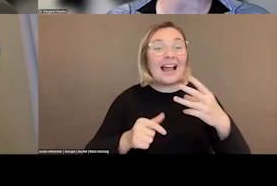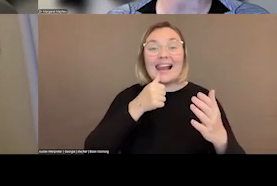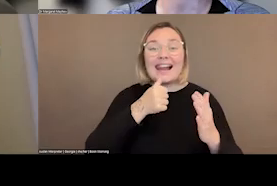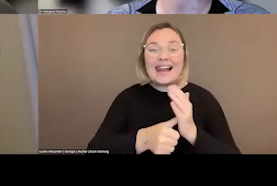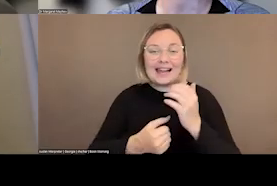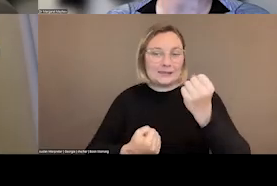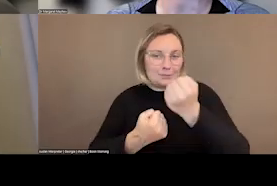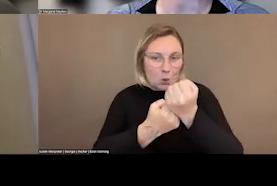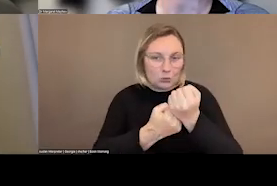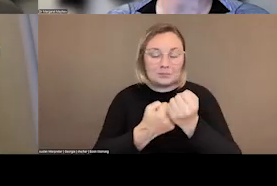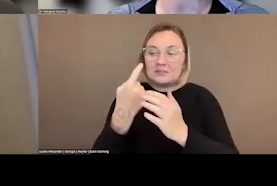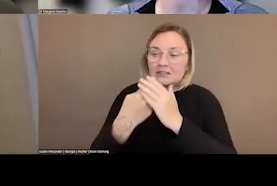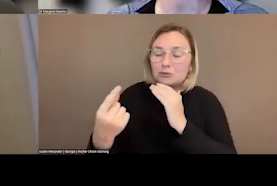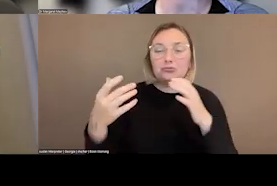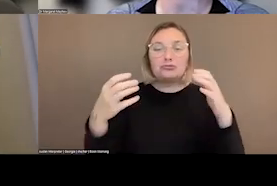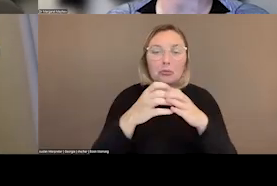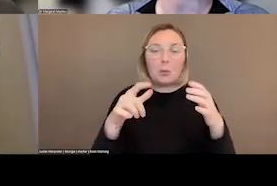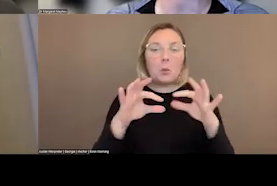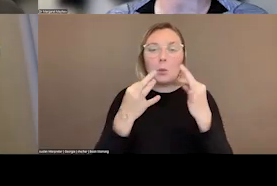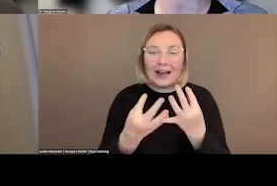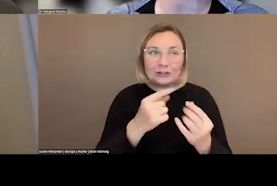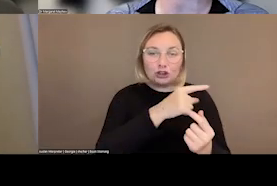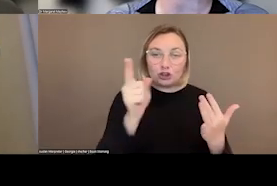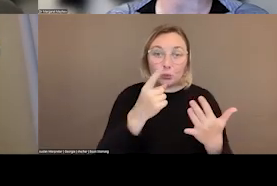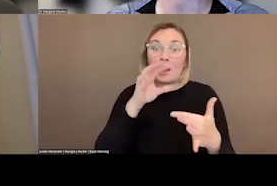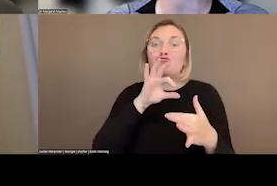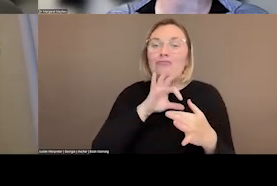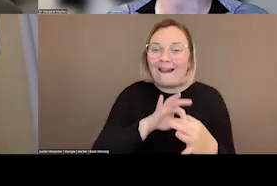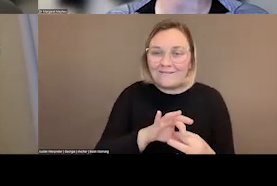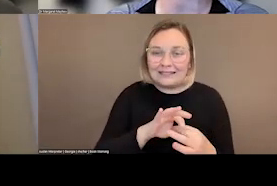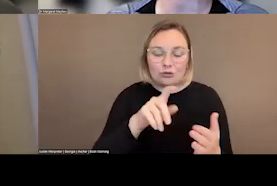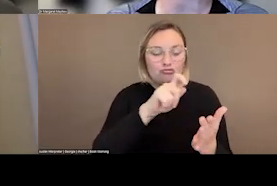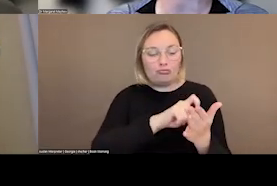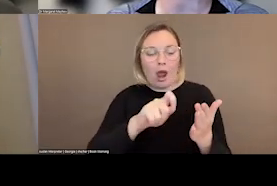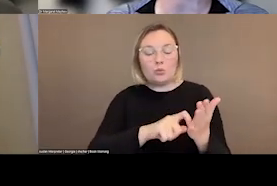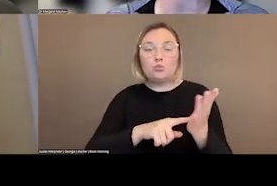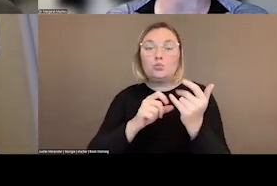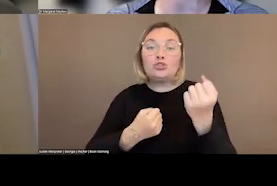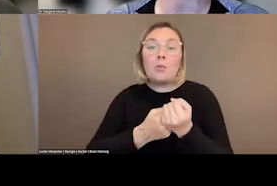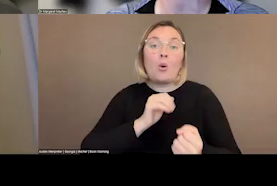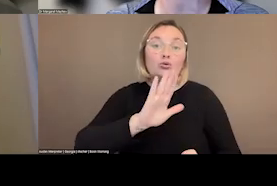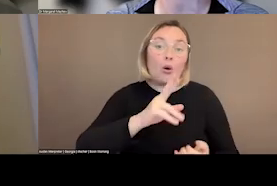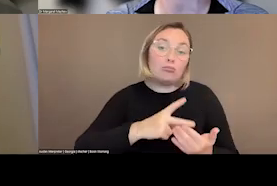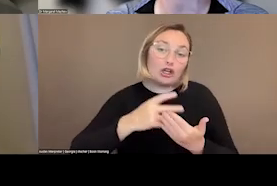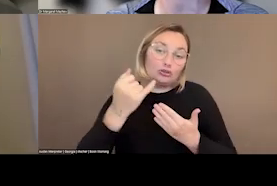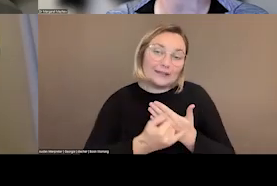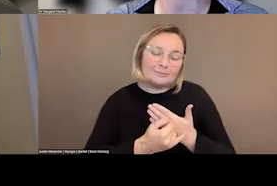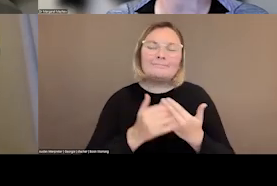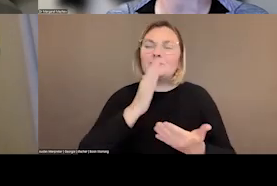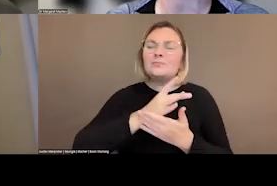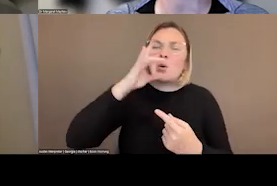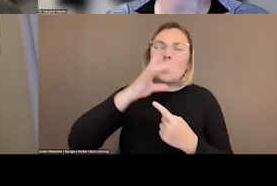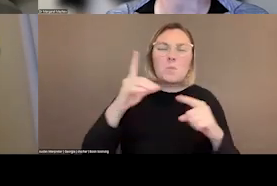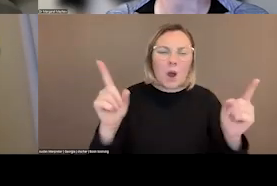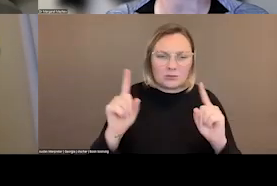where individuals, groups, or organizations that are relevant can write in support of your project. Mm. So it's important to note that